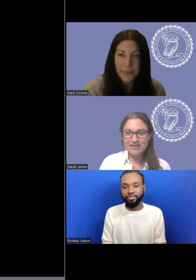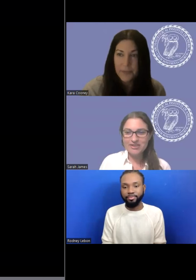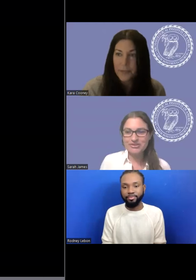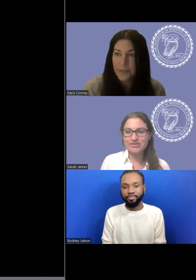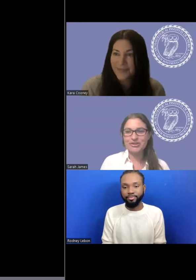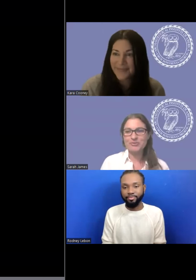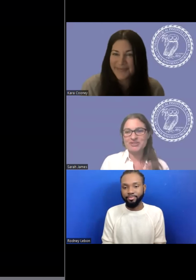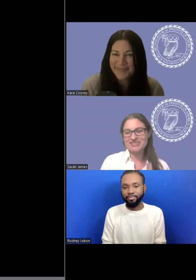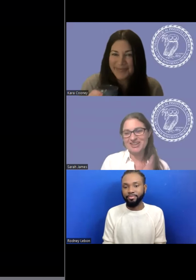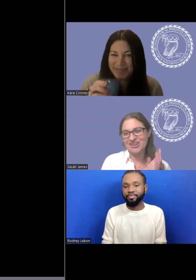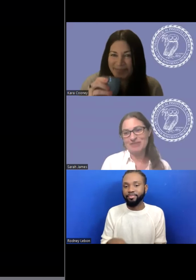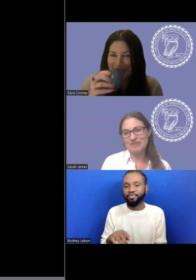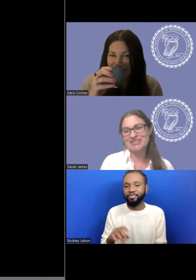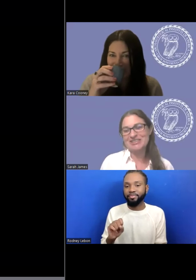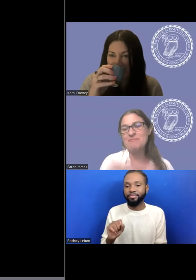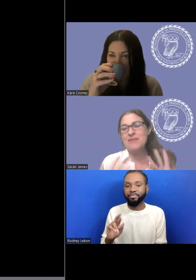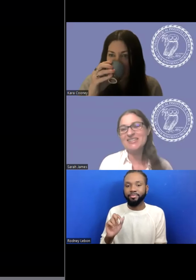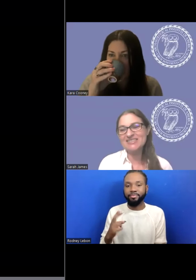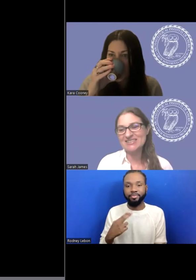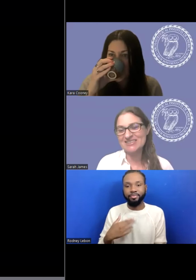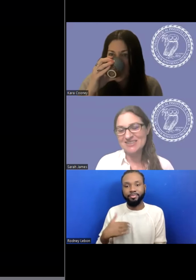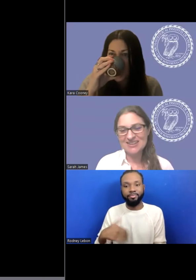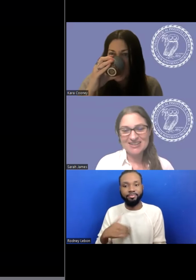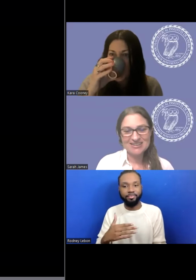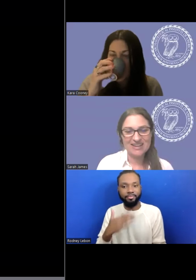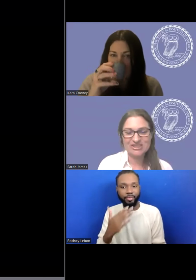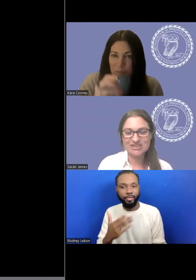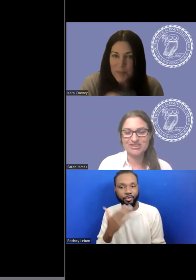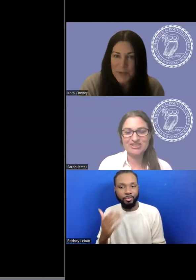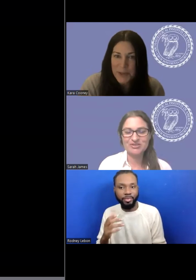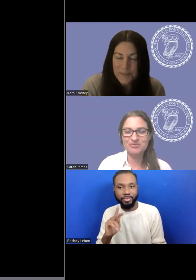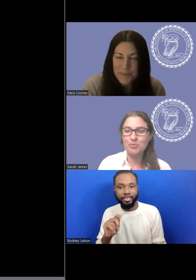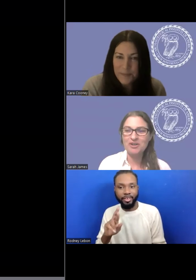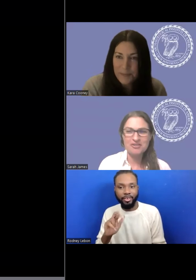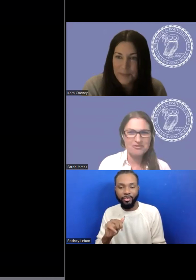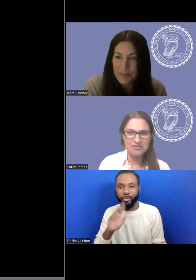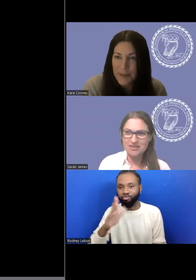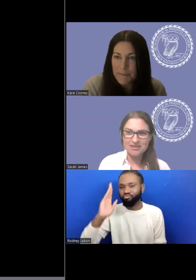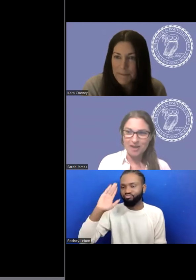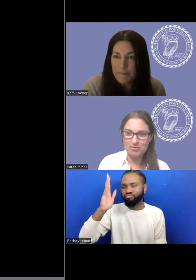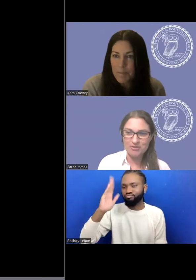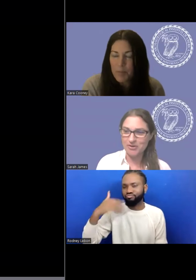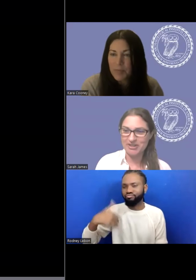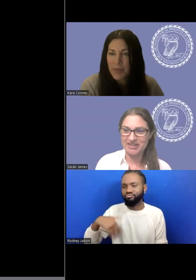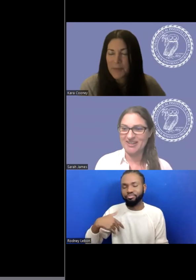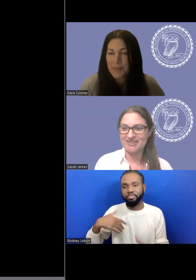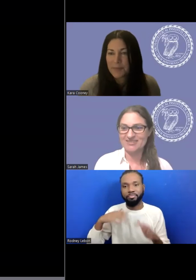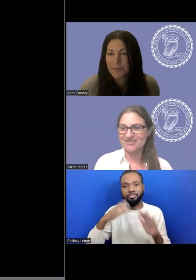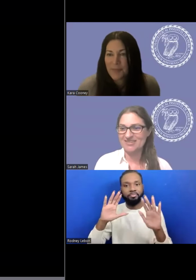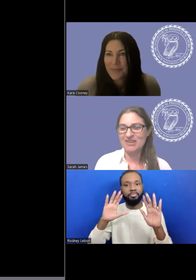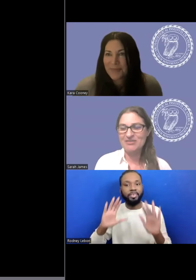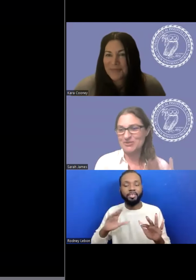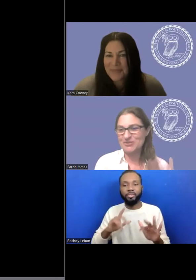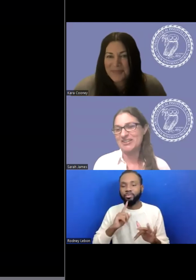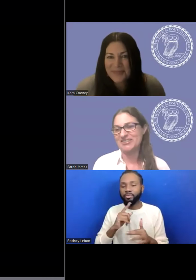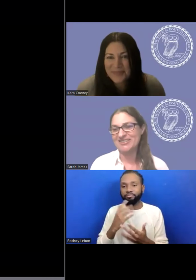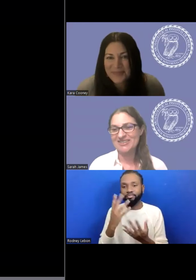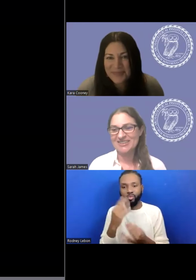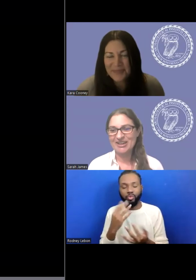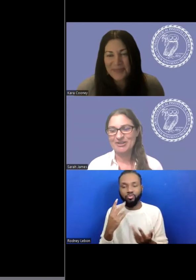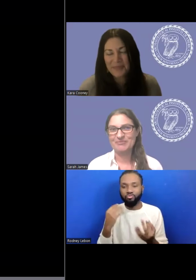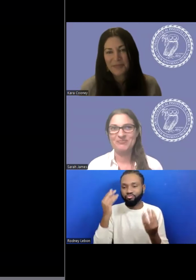Thank you so much, Kara. That was an amazing lecture, just wonderful and thought-provoking. I love it